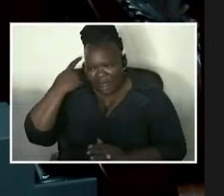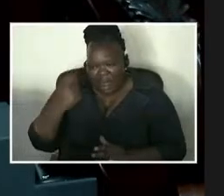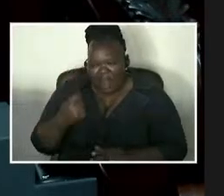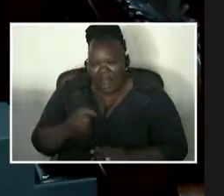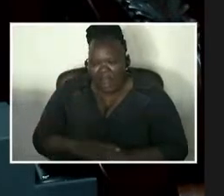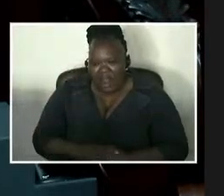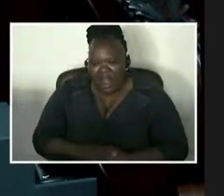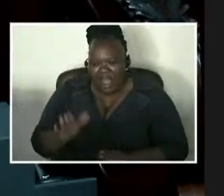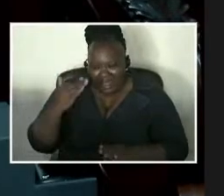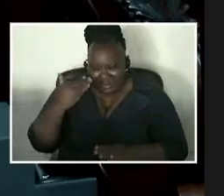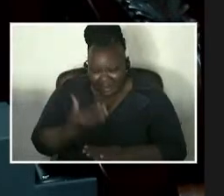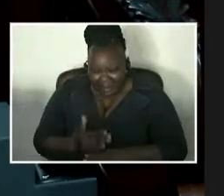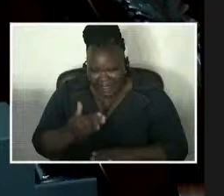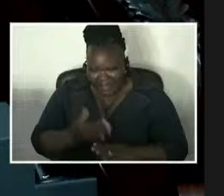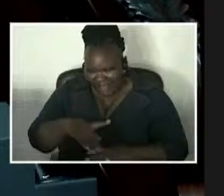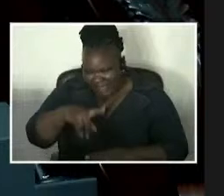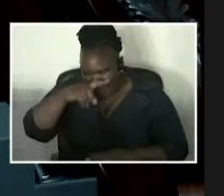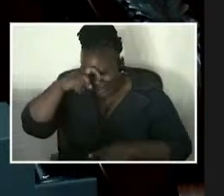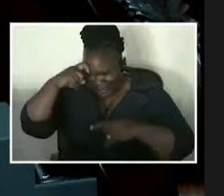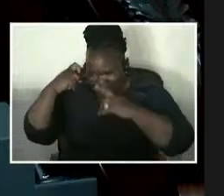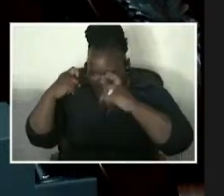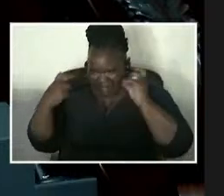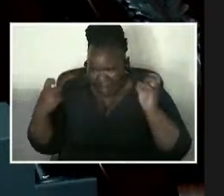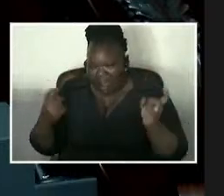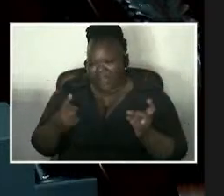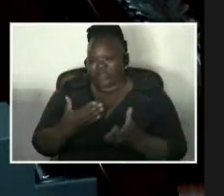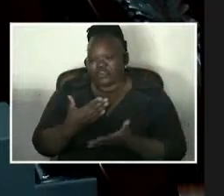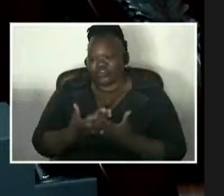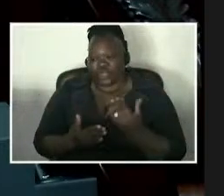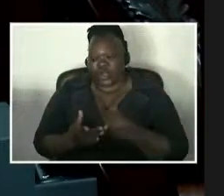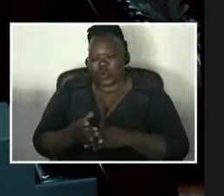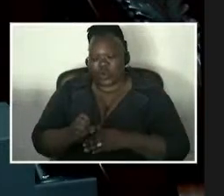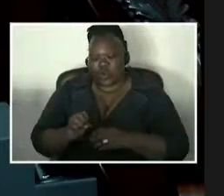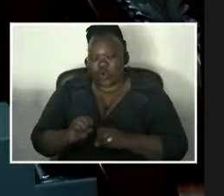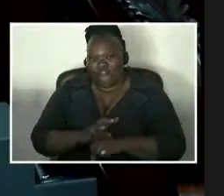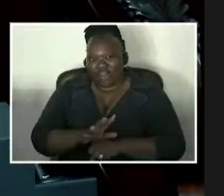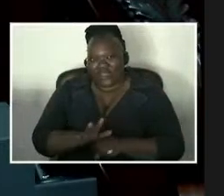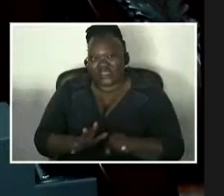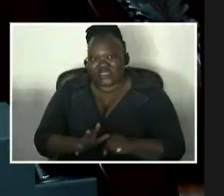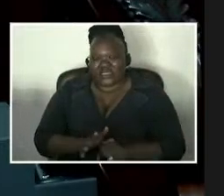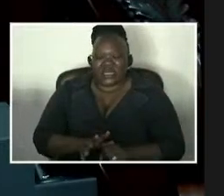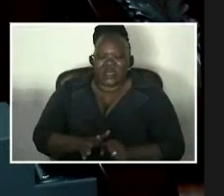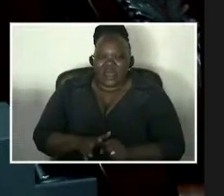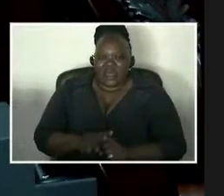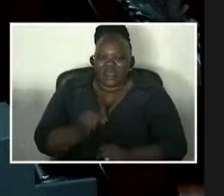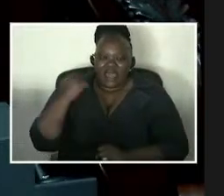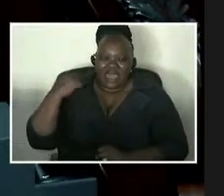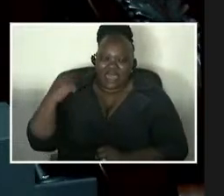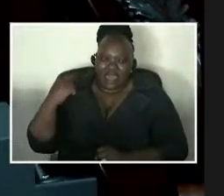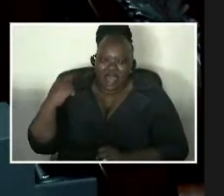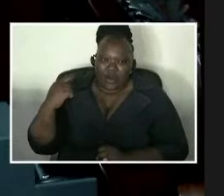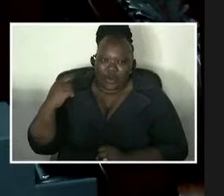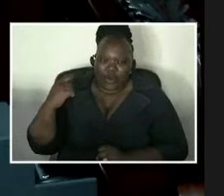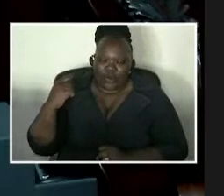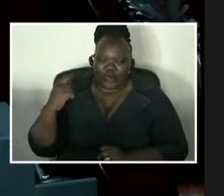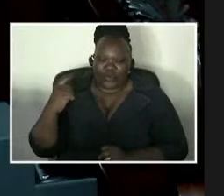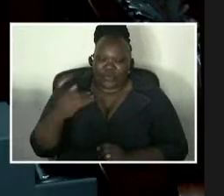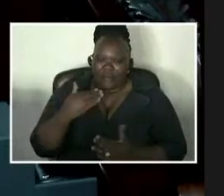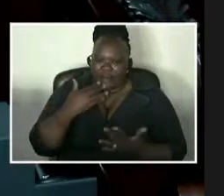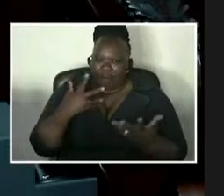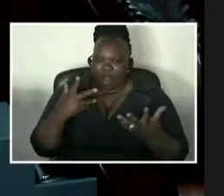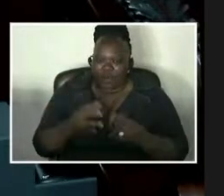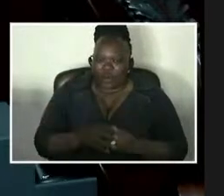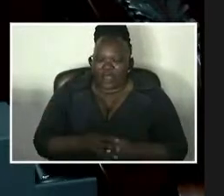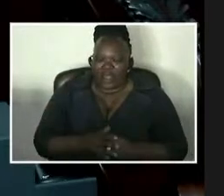they worked through the hardships of the covert 19 pandemic we hailed them as the heroes they are many of them